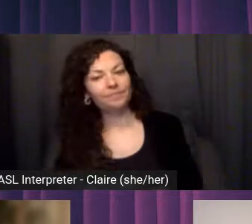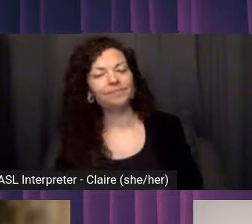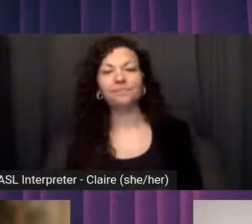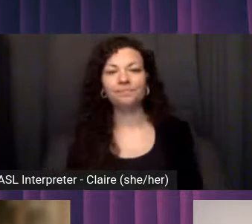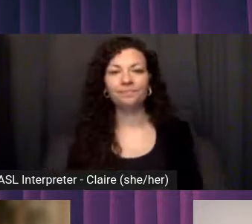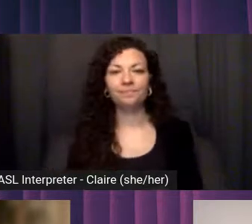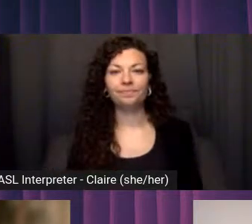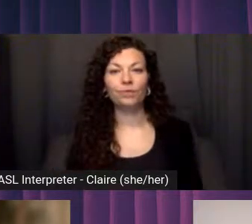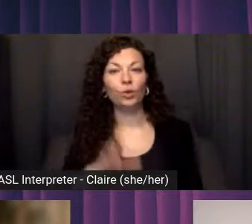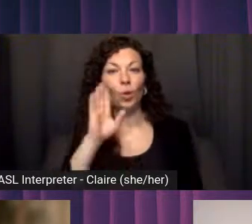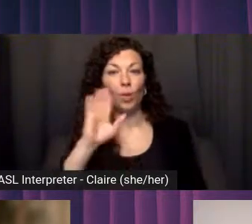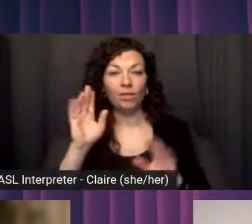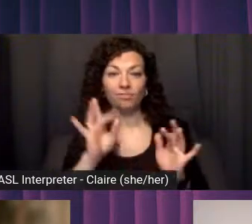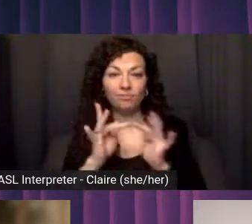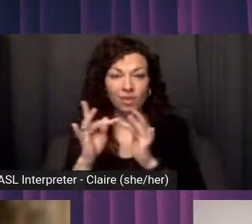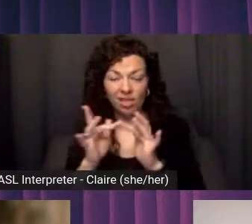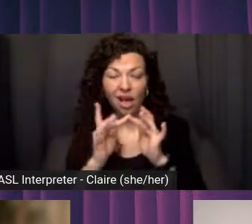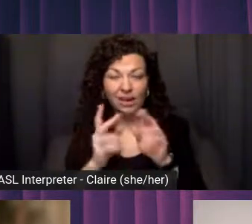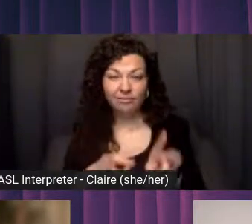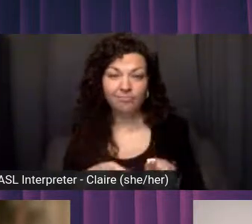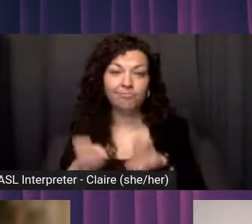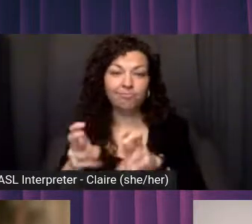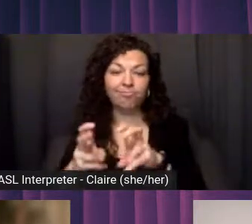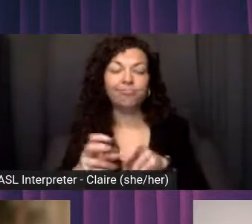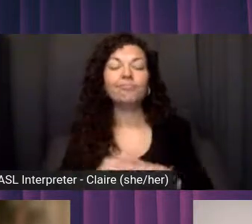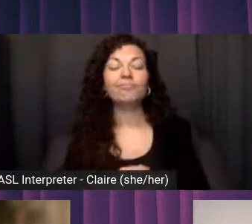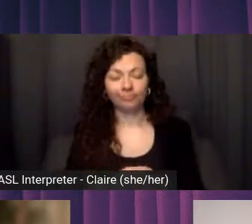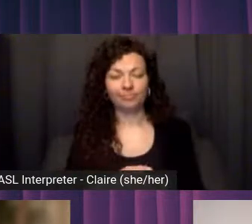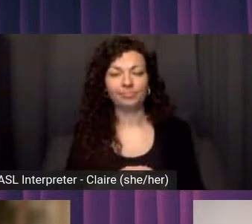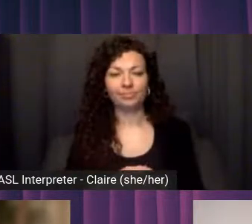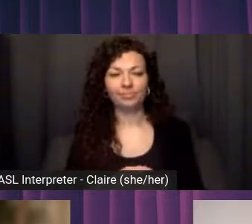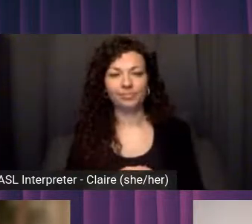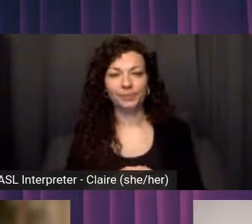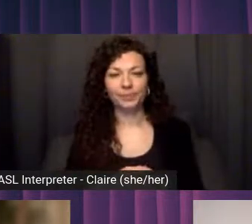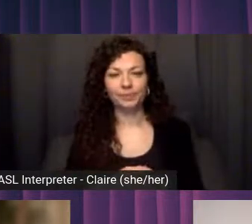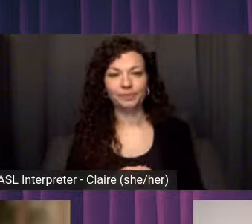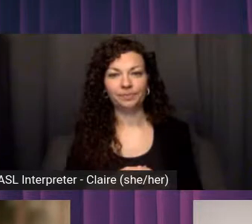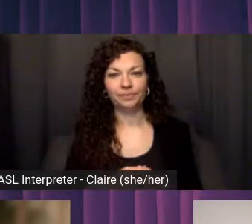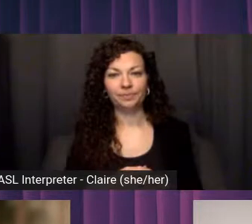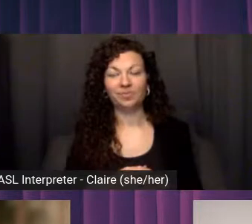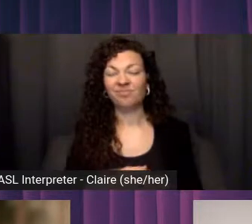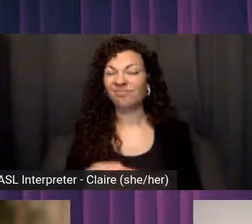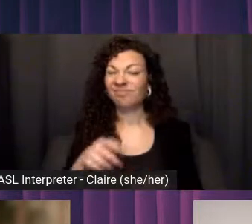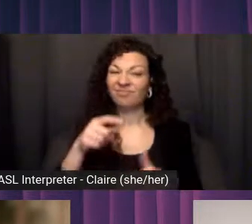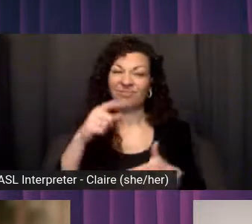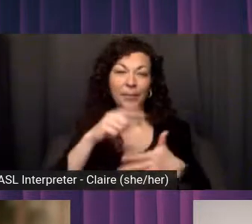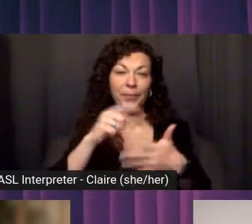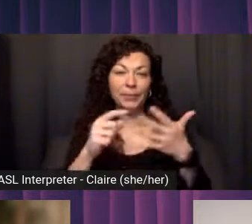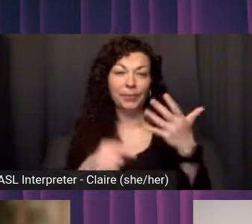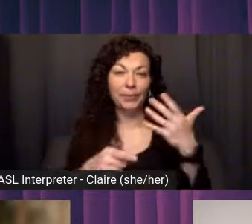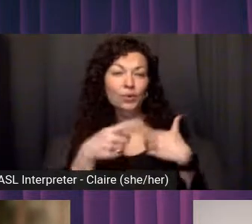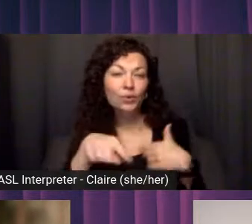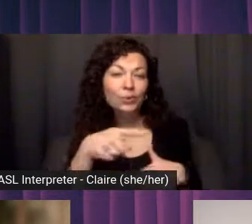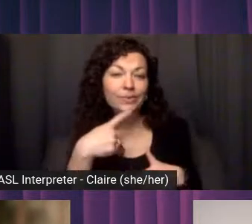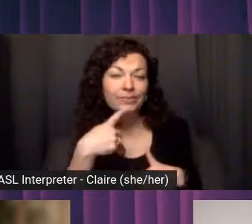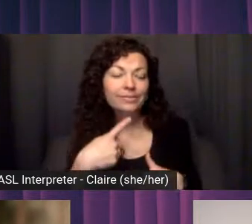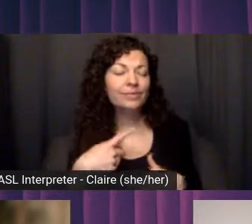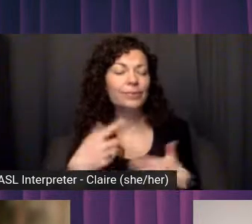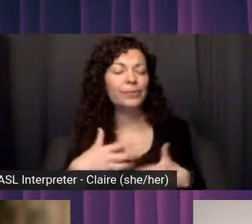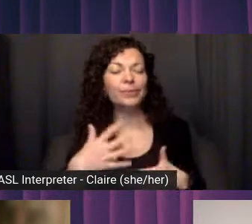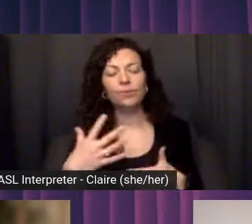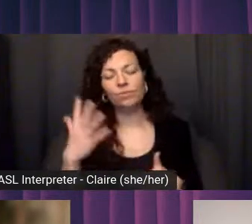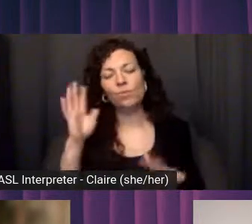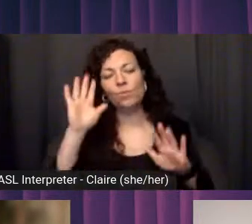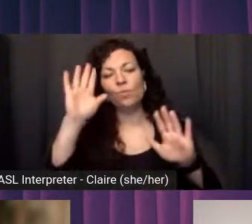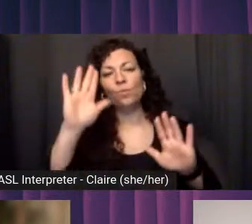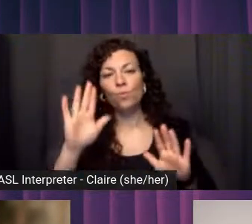Lifeline and the volunteer link in there. So check that out. These are all just beautiful ways where we can use our voice, we can give